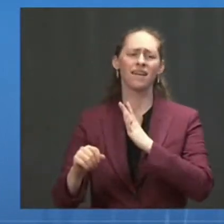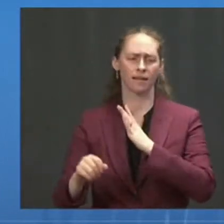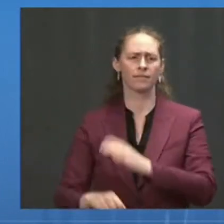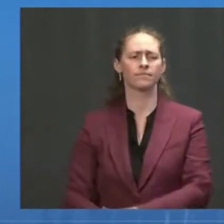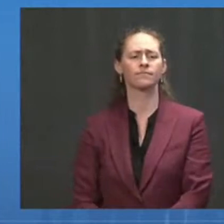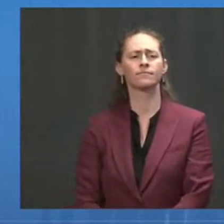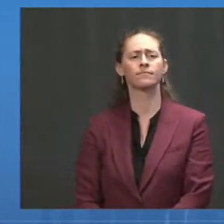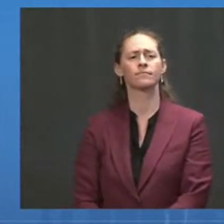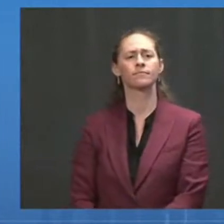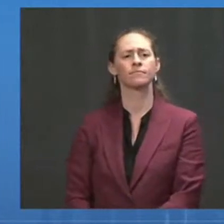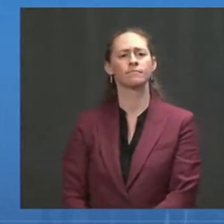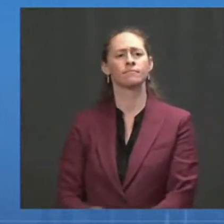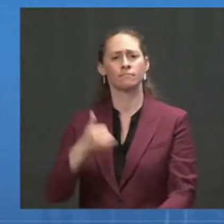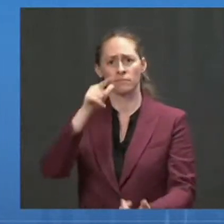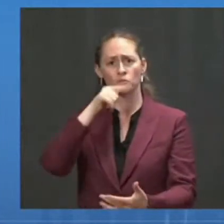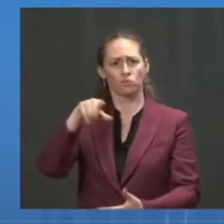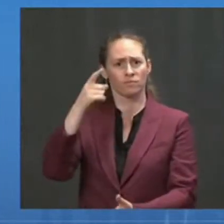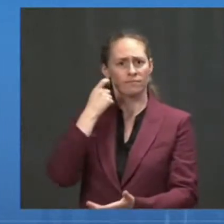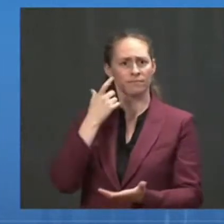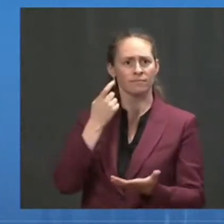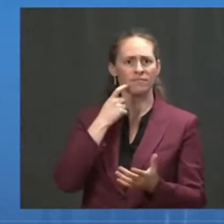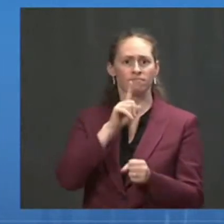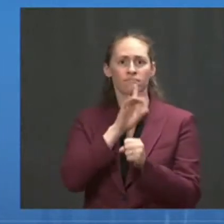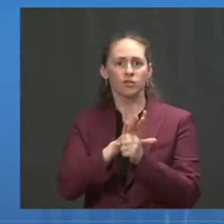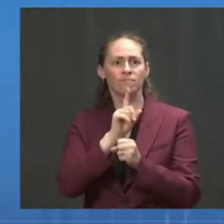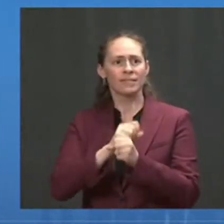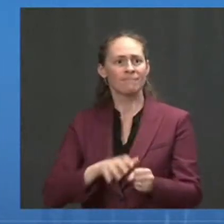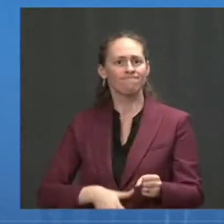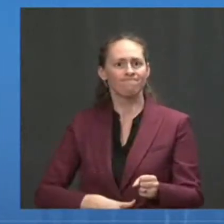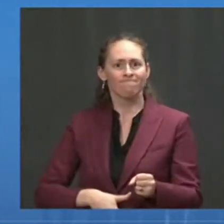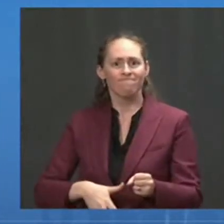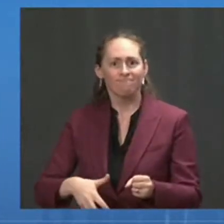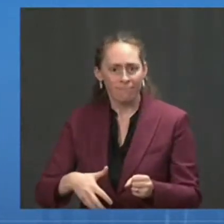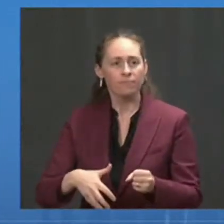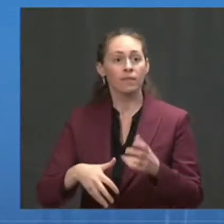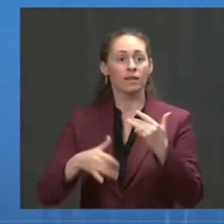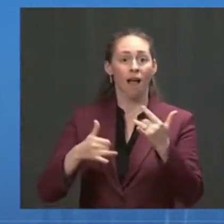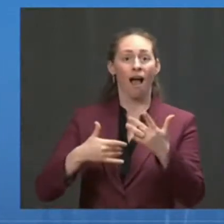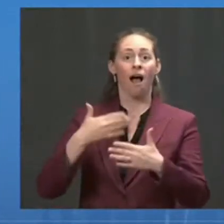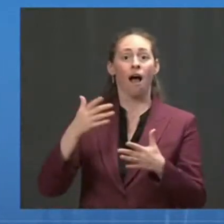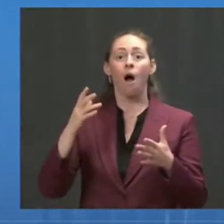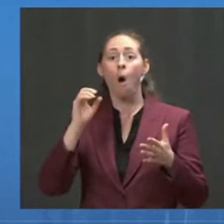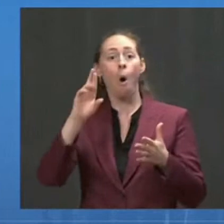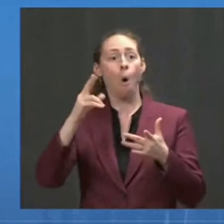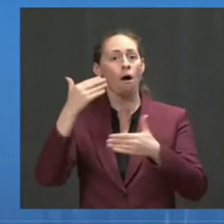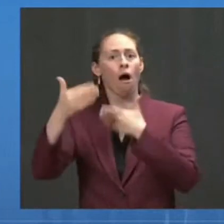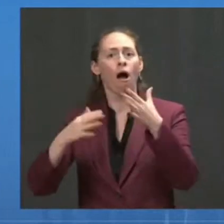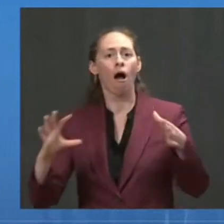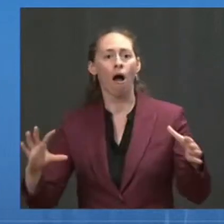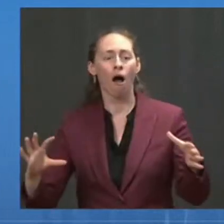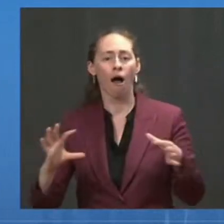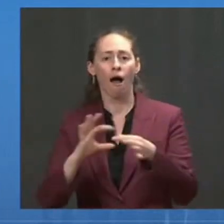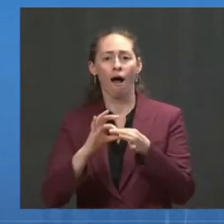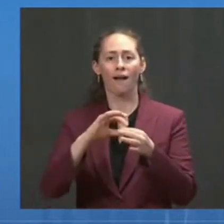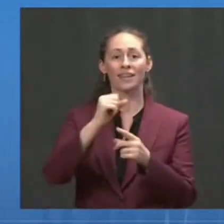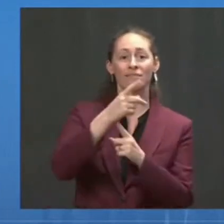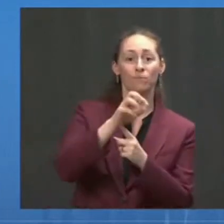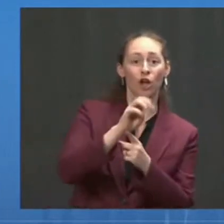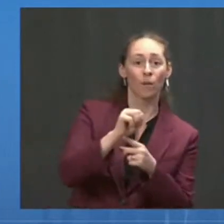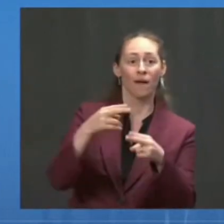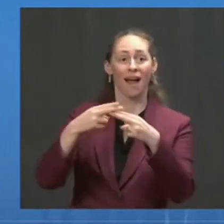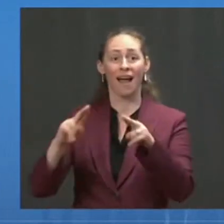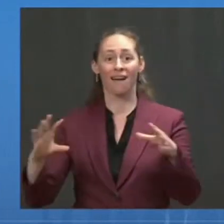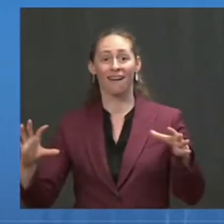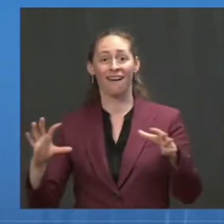and around the time of conception. These data build on previous evidence from 3 safety monitoring systems that